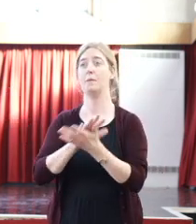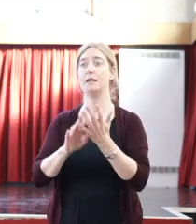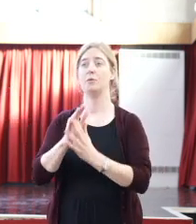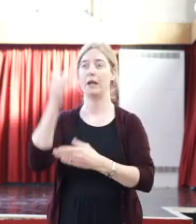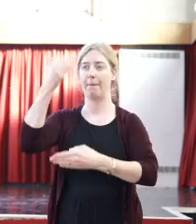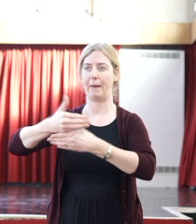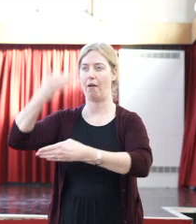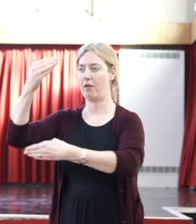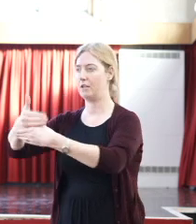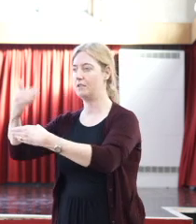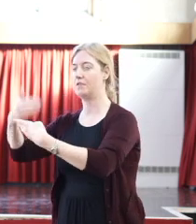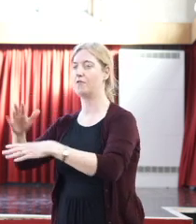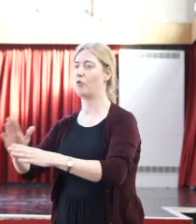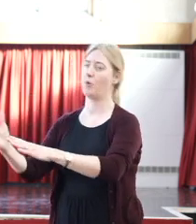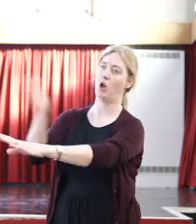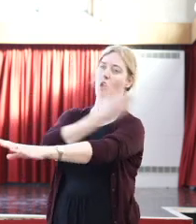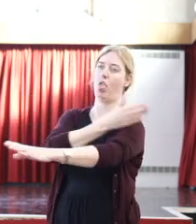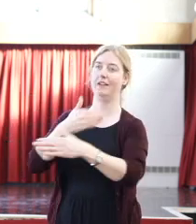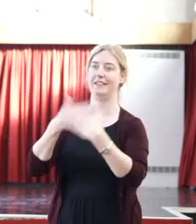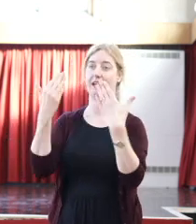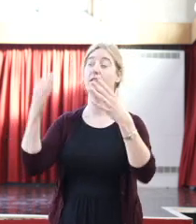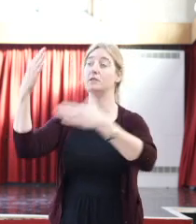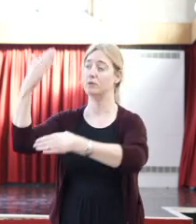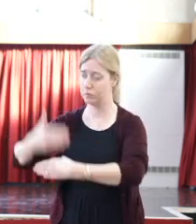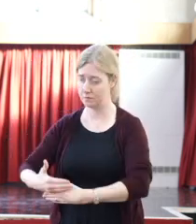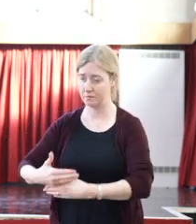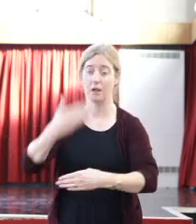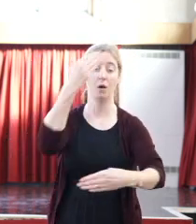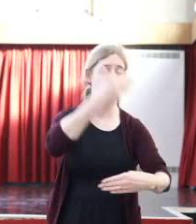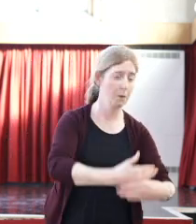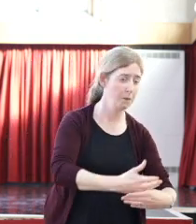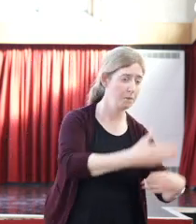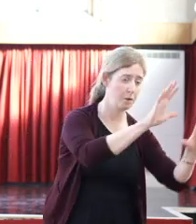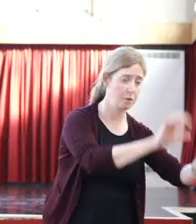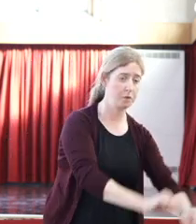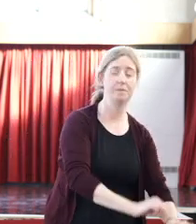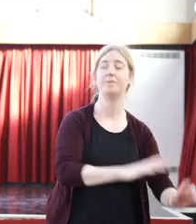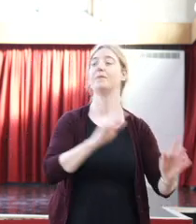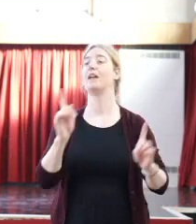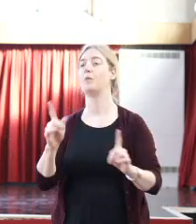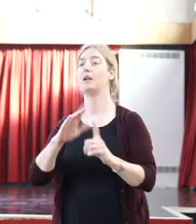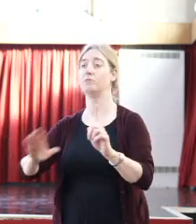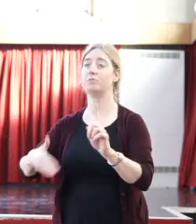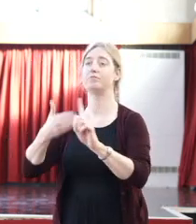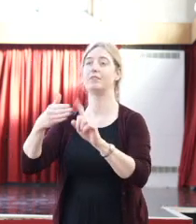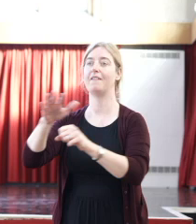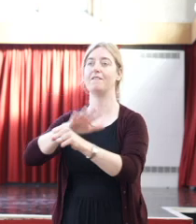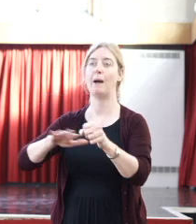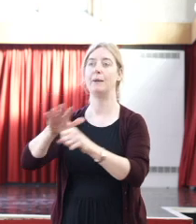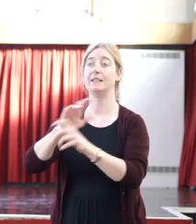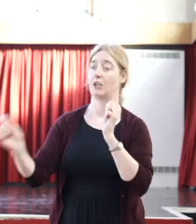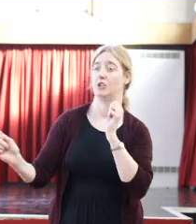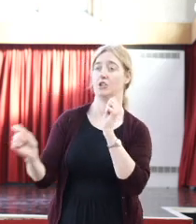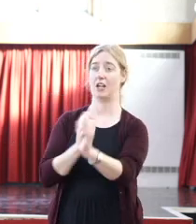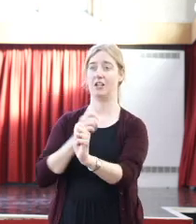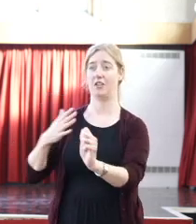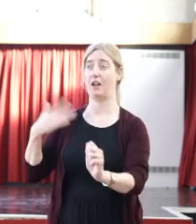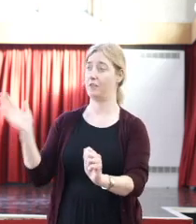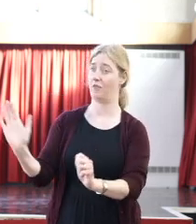barriers right at the start. We can reach families, and we can truly have life-changing